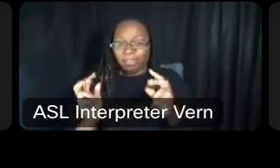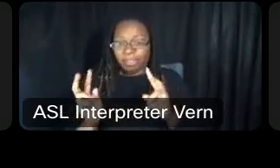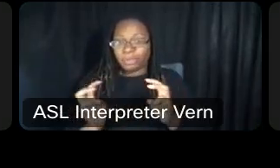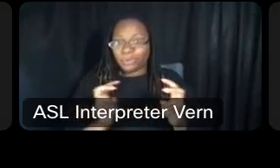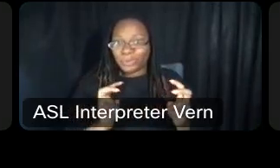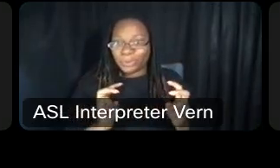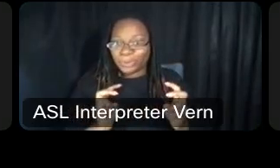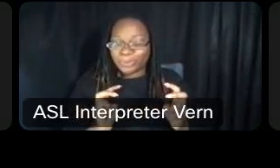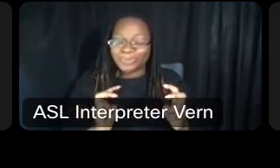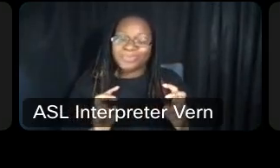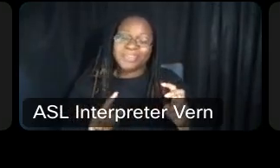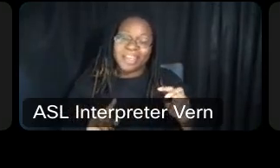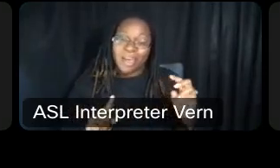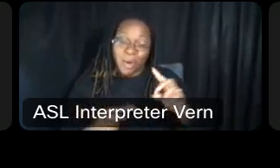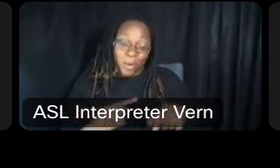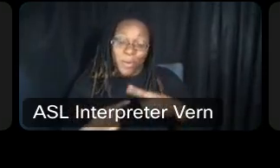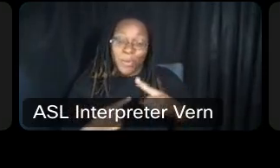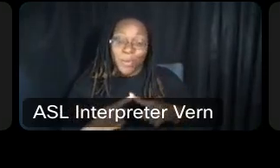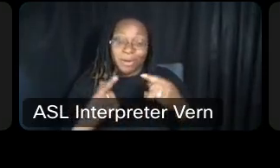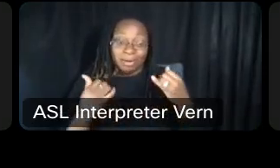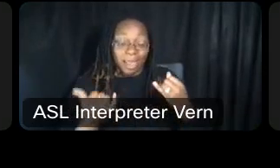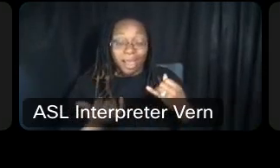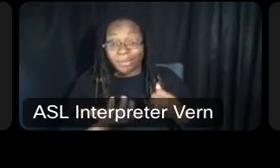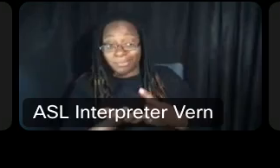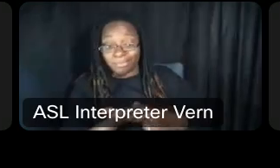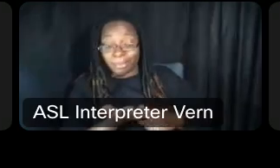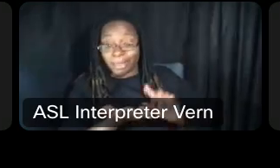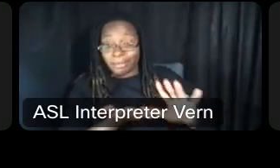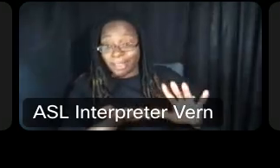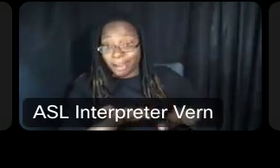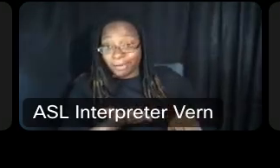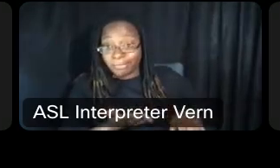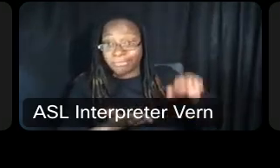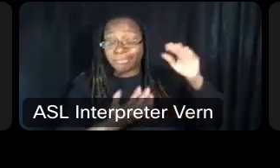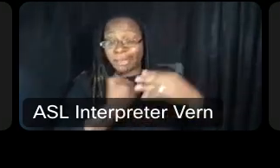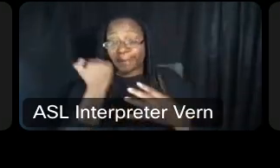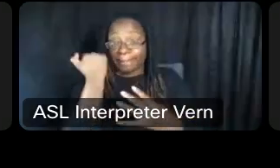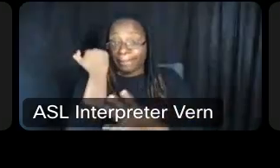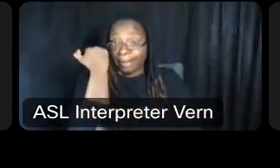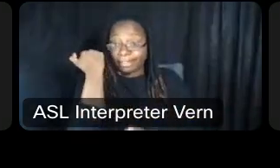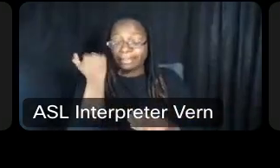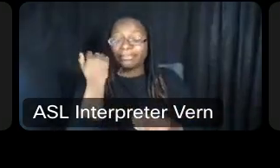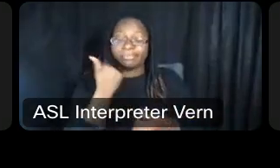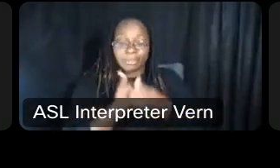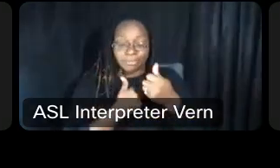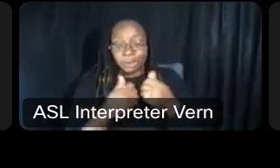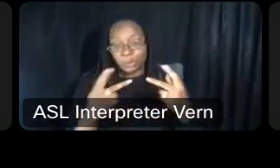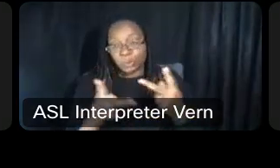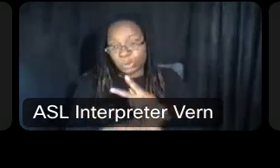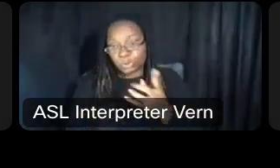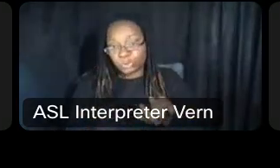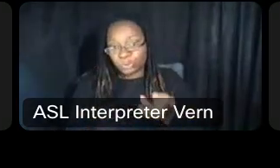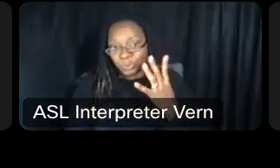these are, when they're in the context of poverty, those risks are even more increased. So